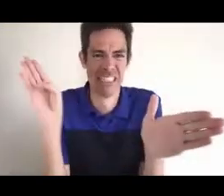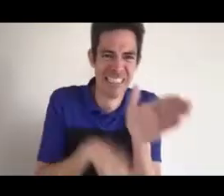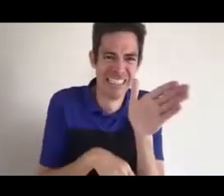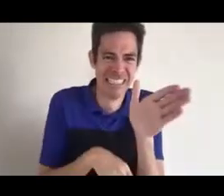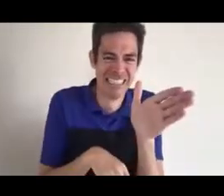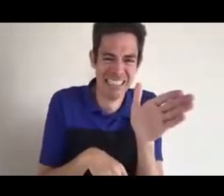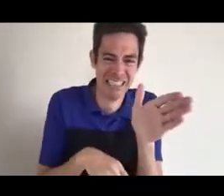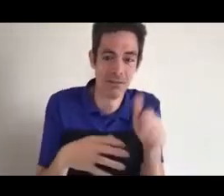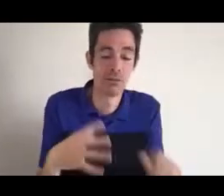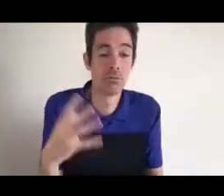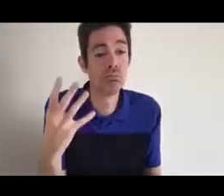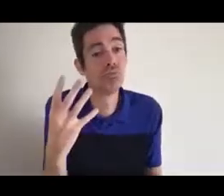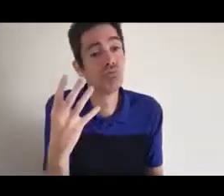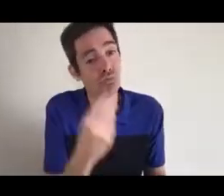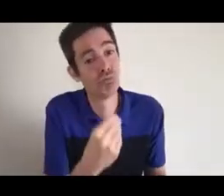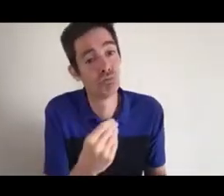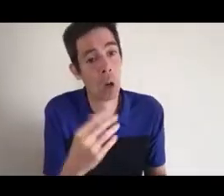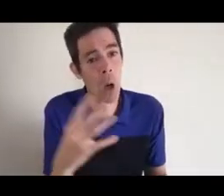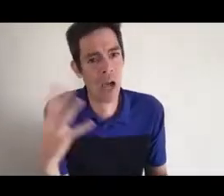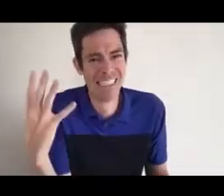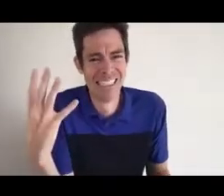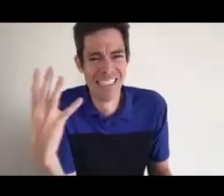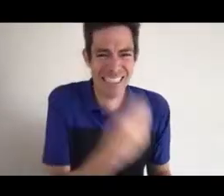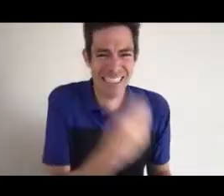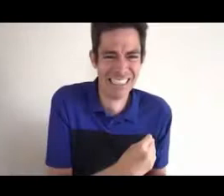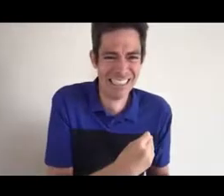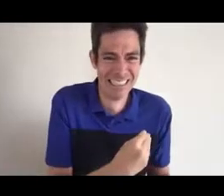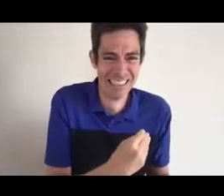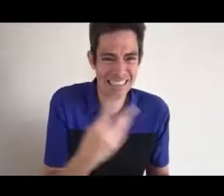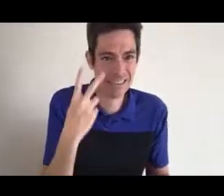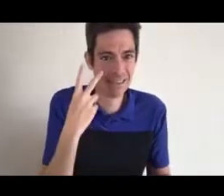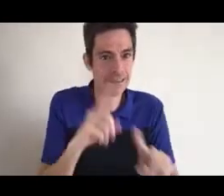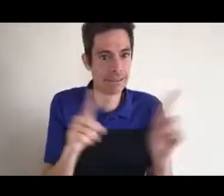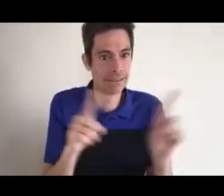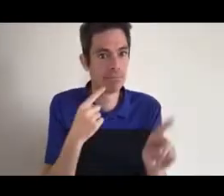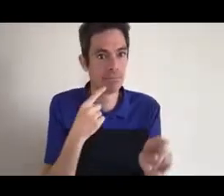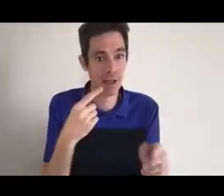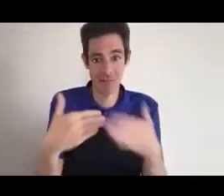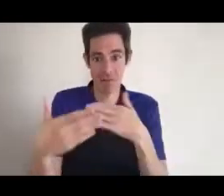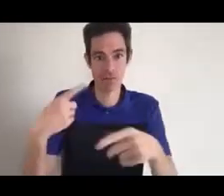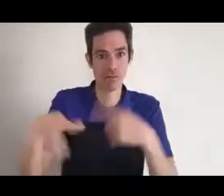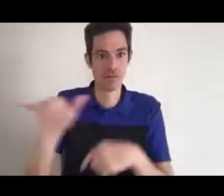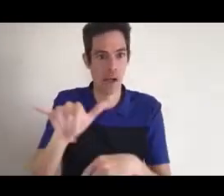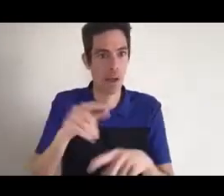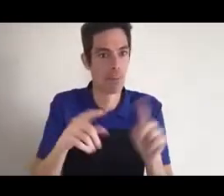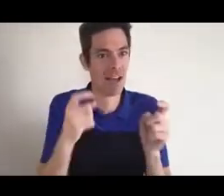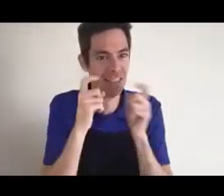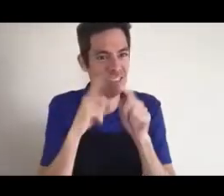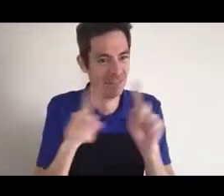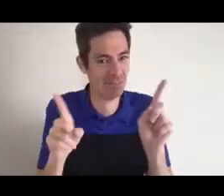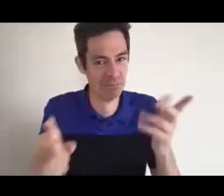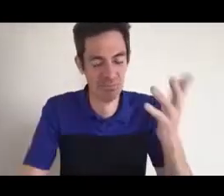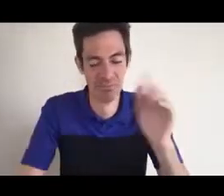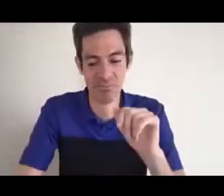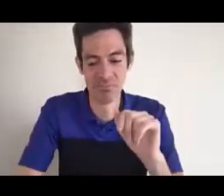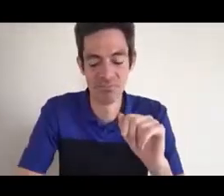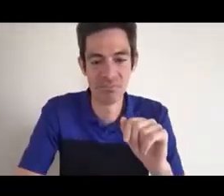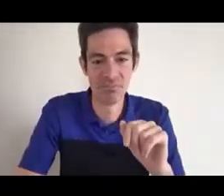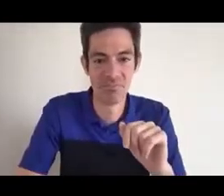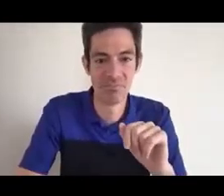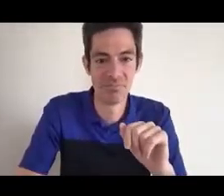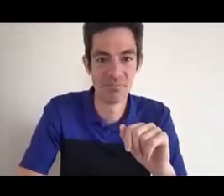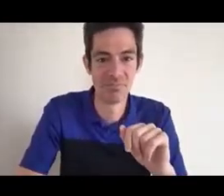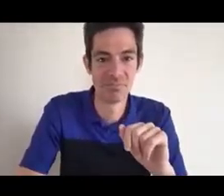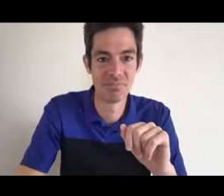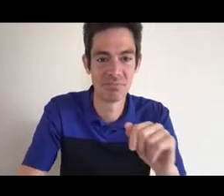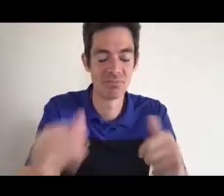say cheap or super cheap, pretty, or extremely pretty. So you can see that on my face, the difference